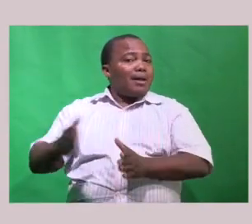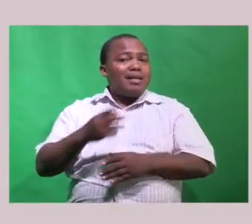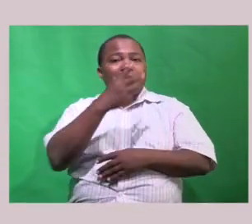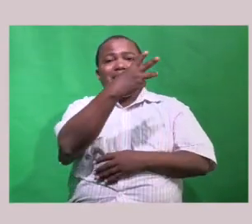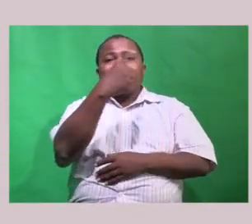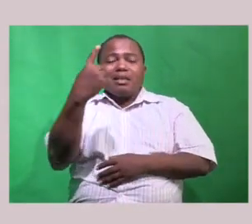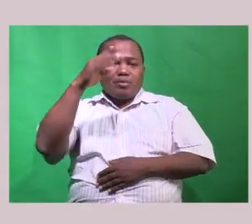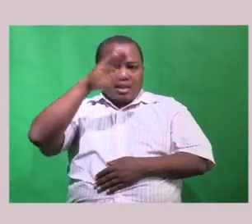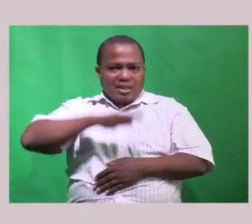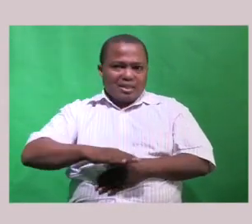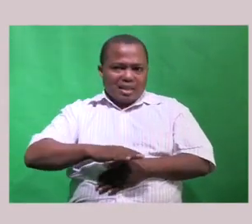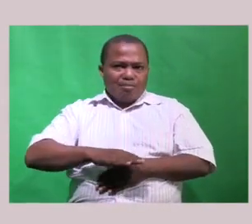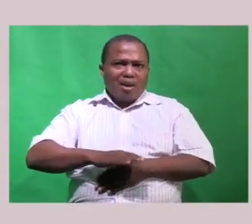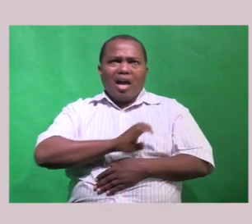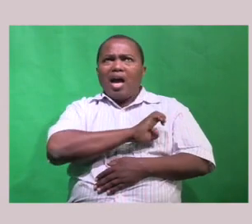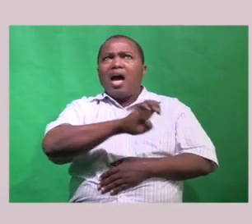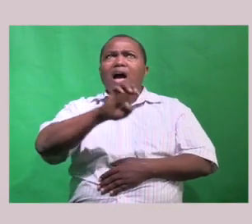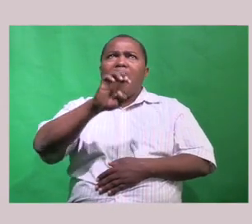December